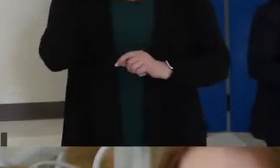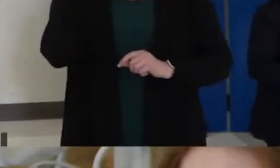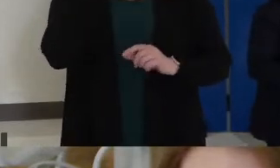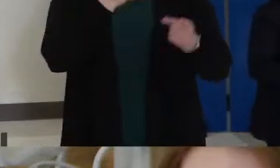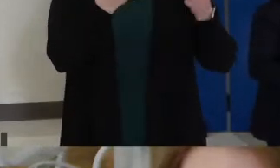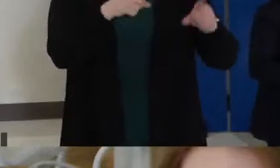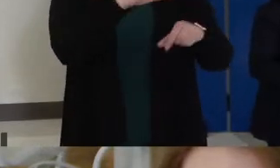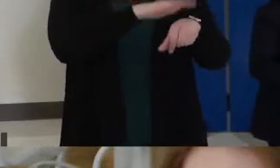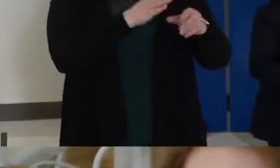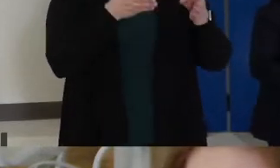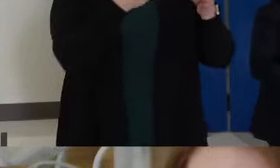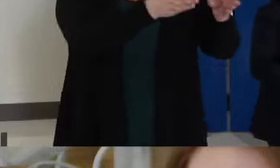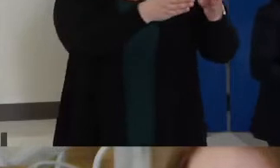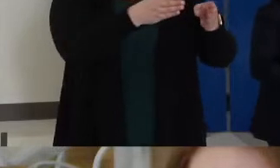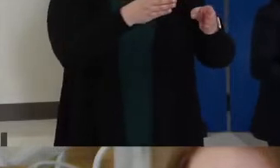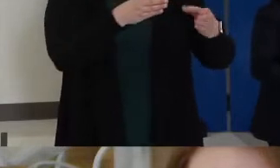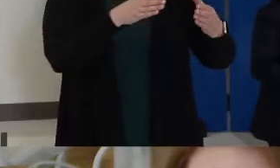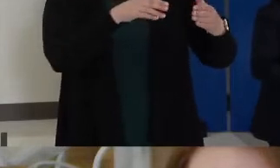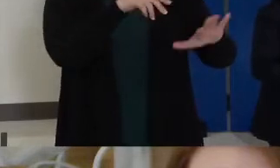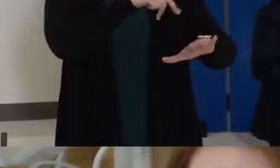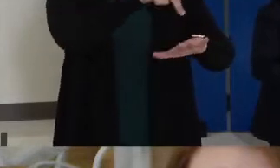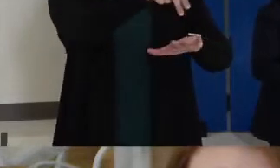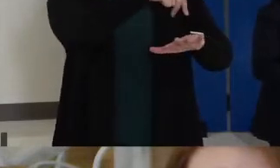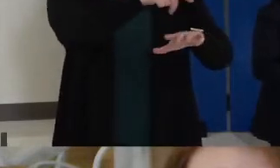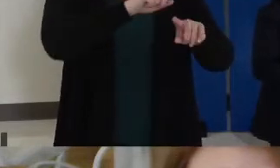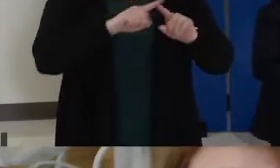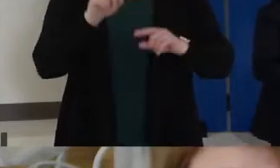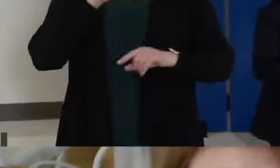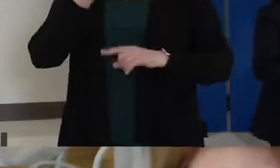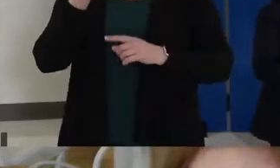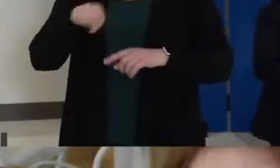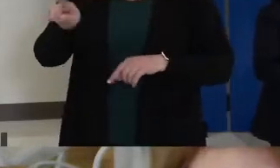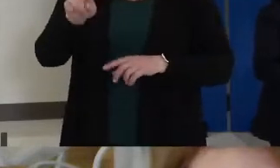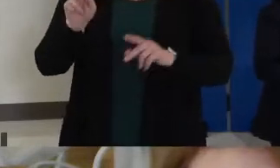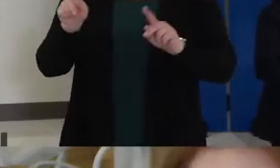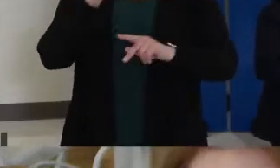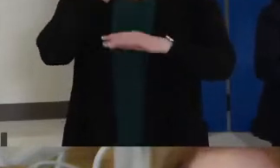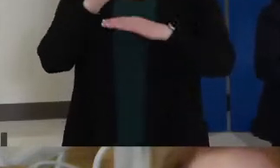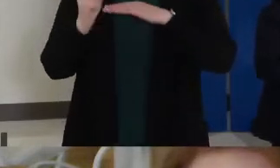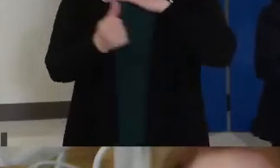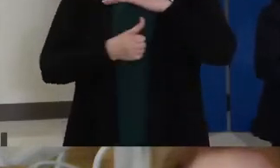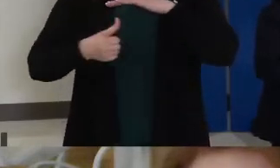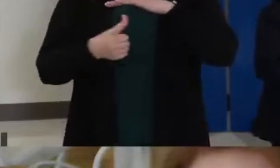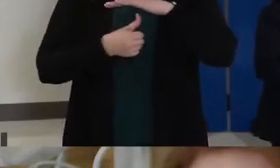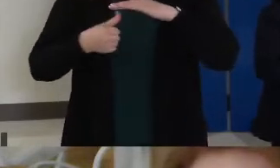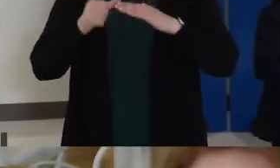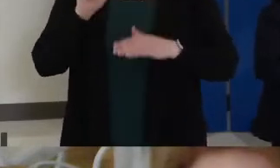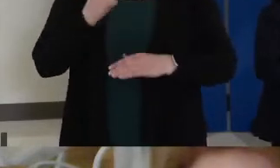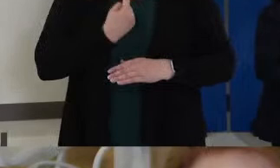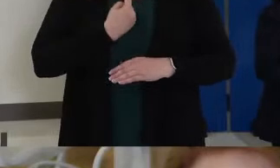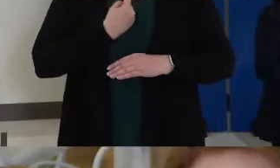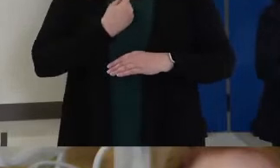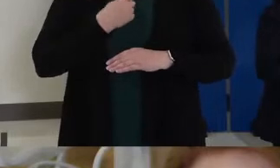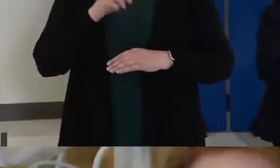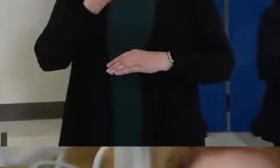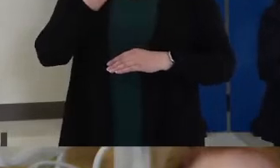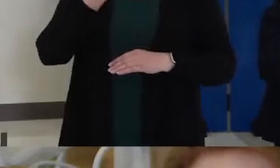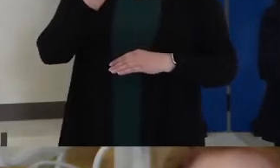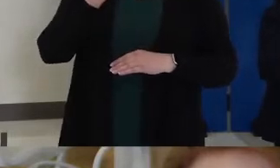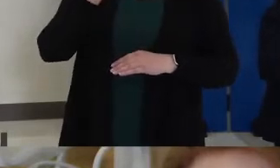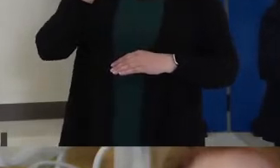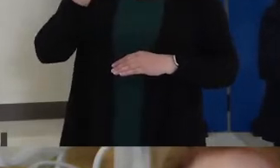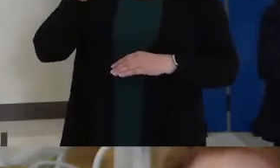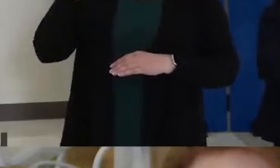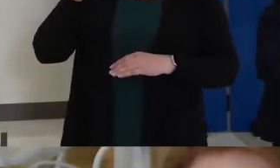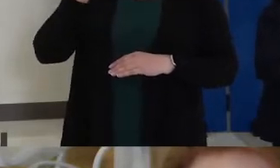streets and sidewalks, but those that are suffering alone, those that are unseen in homes, in mobile home parks,